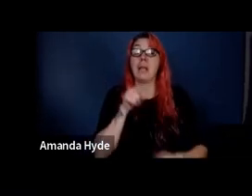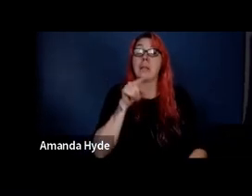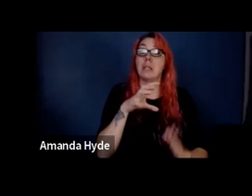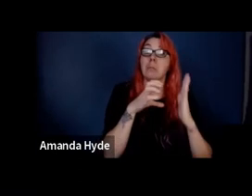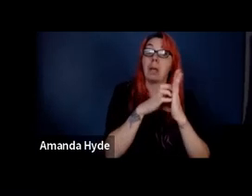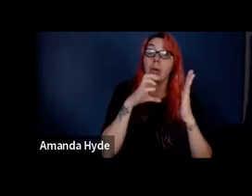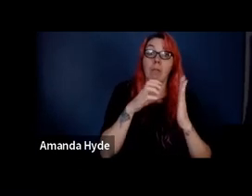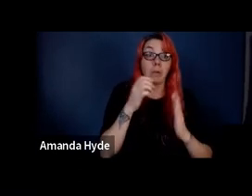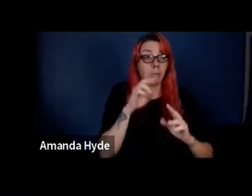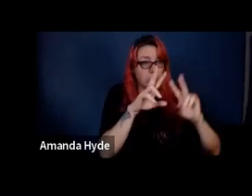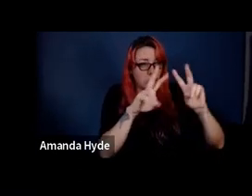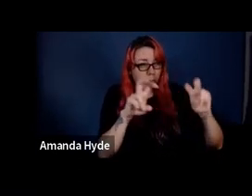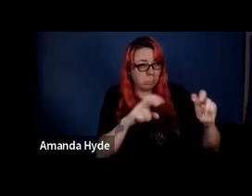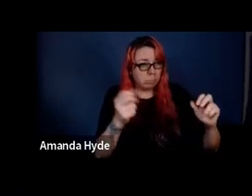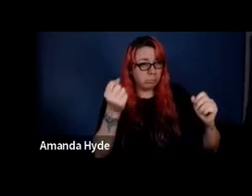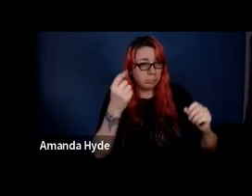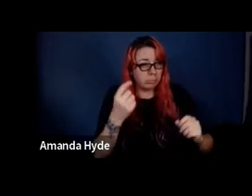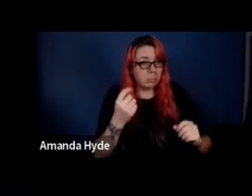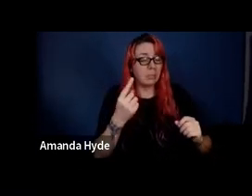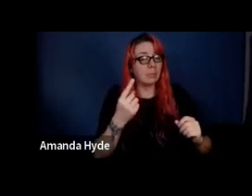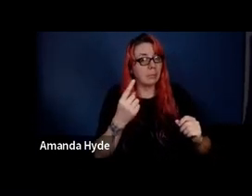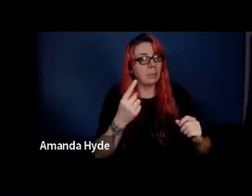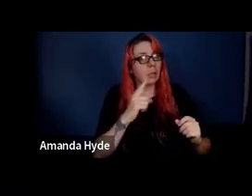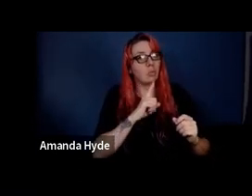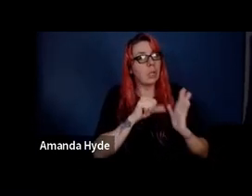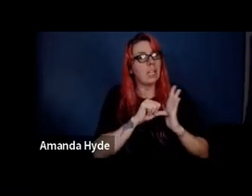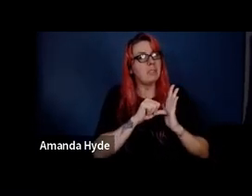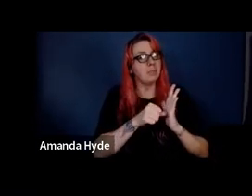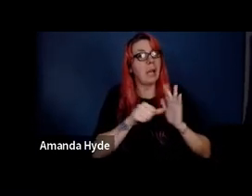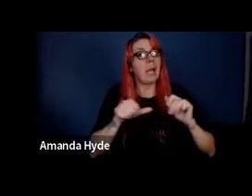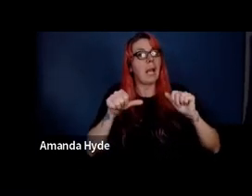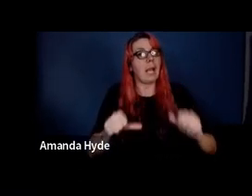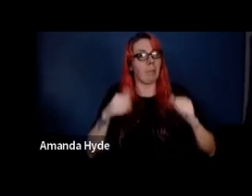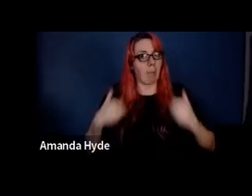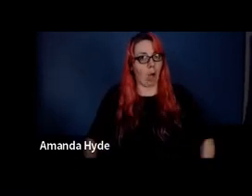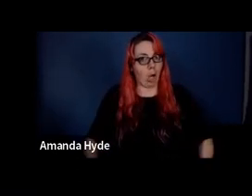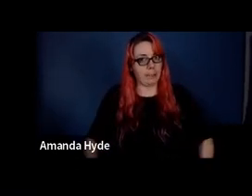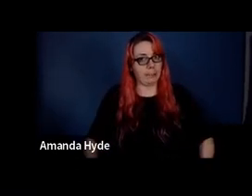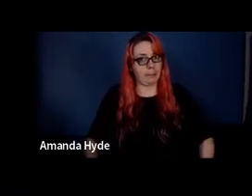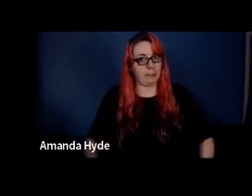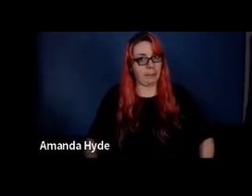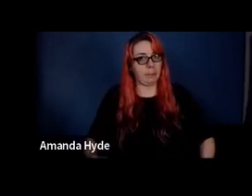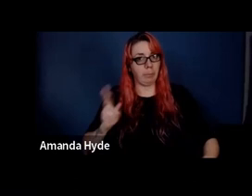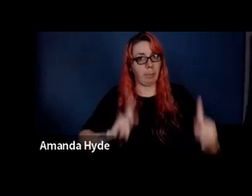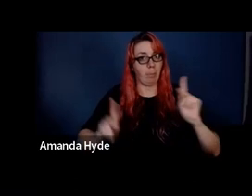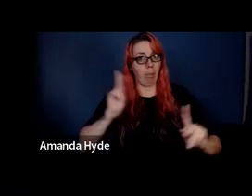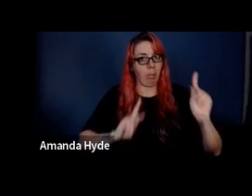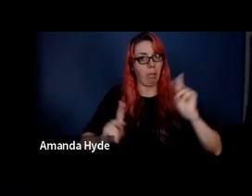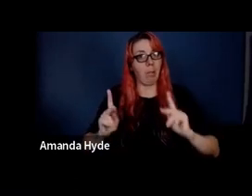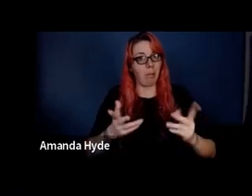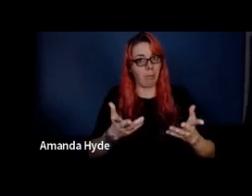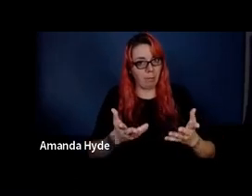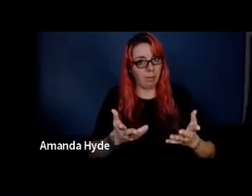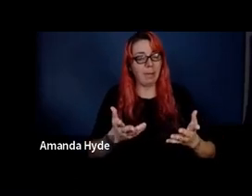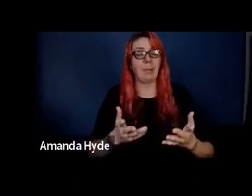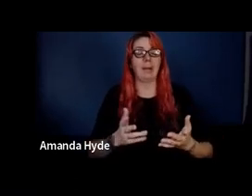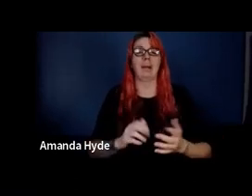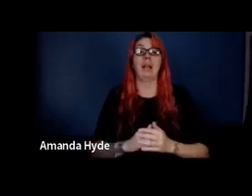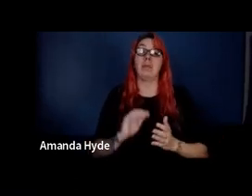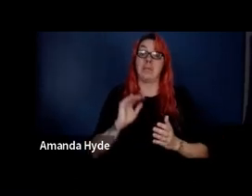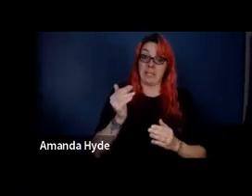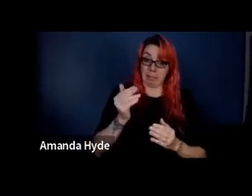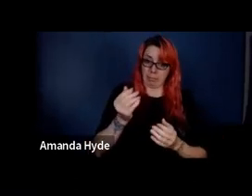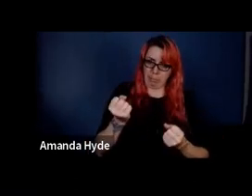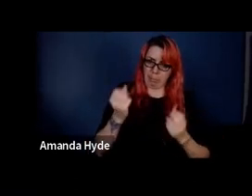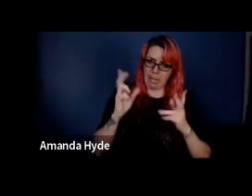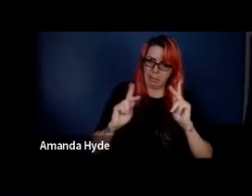how we learn or communicate. So I just want to acknowledge that up front, that this does not always work. So let's be mindful even in this moment of even those of us who are able